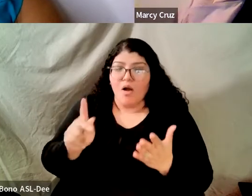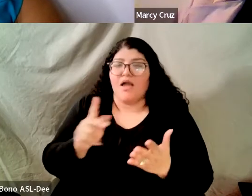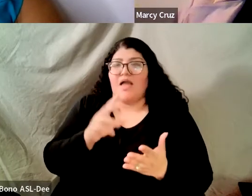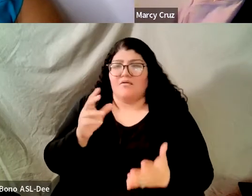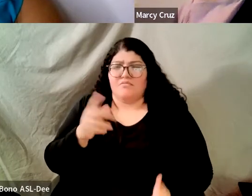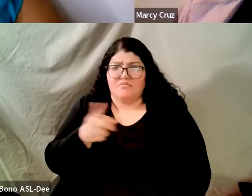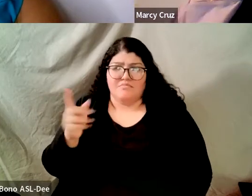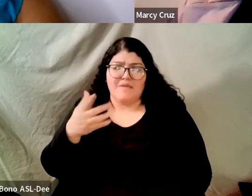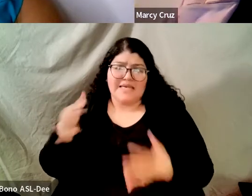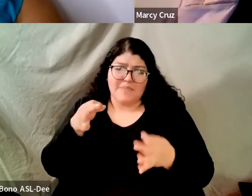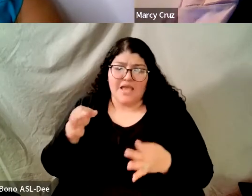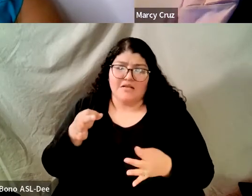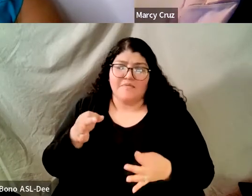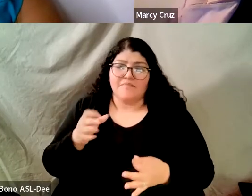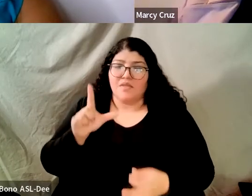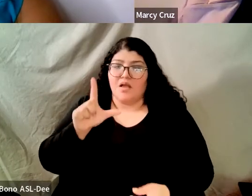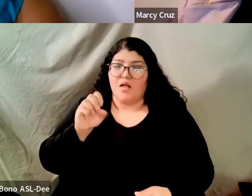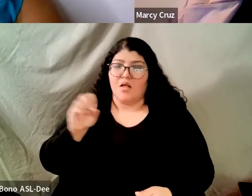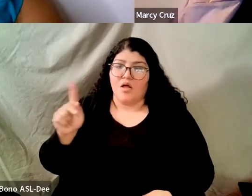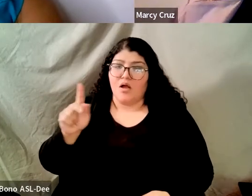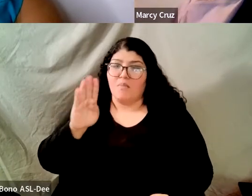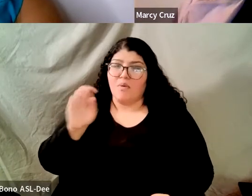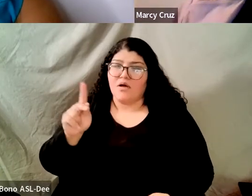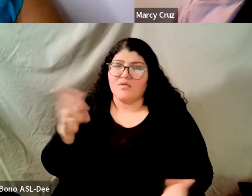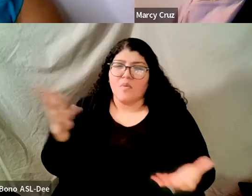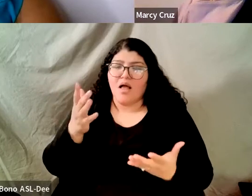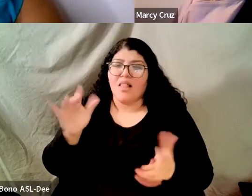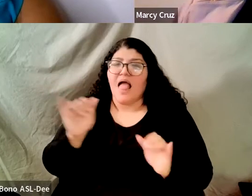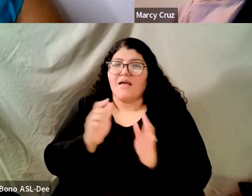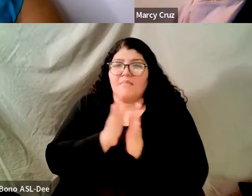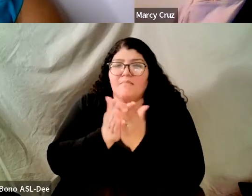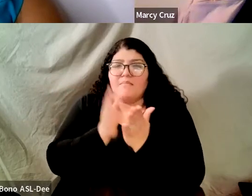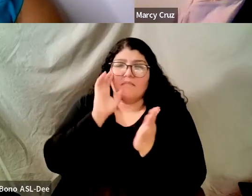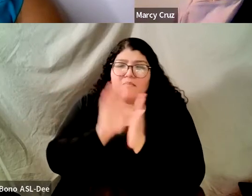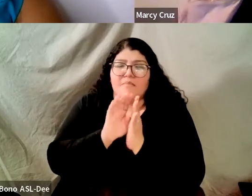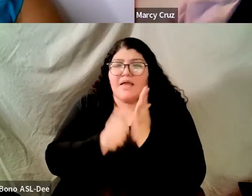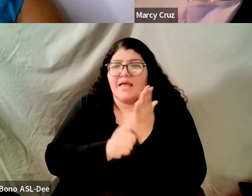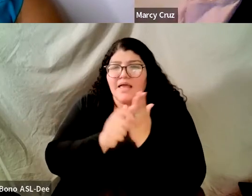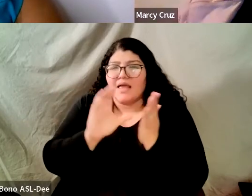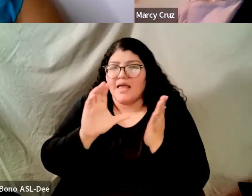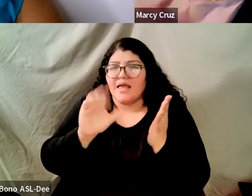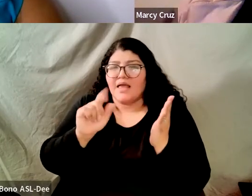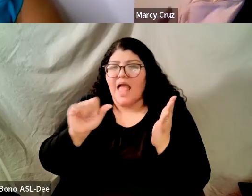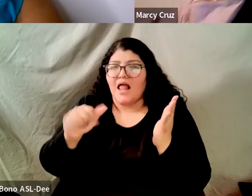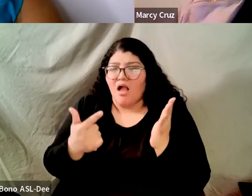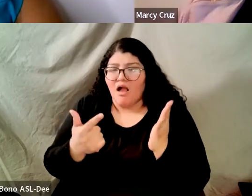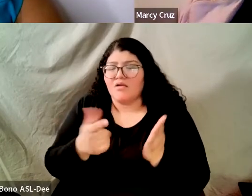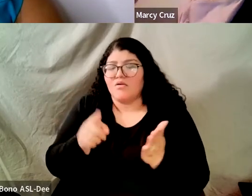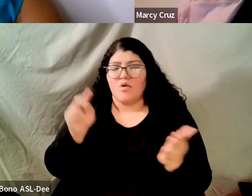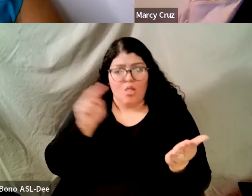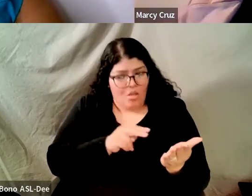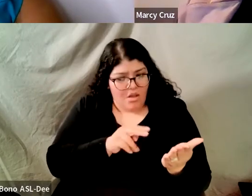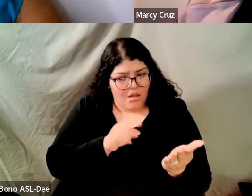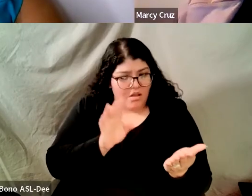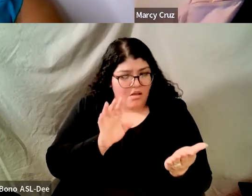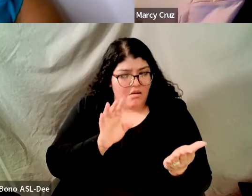a lookbook is, it's almost like a catalog in a sense. When you look at, lookbook, you're looking at